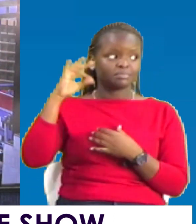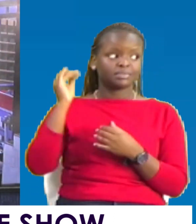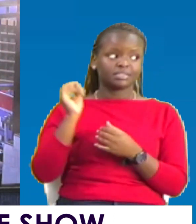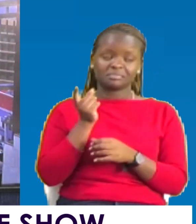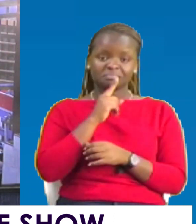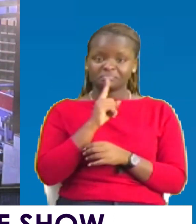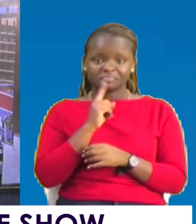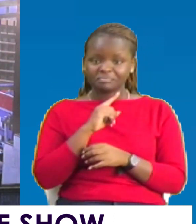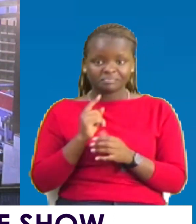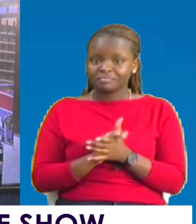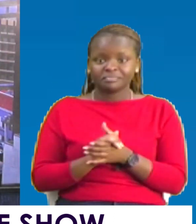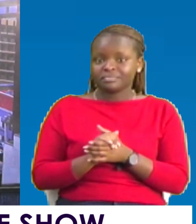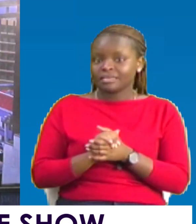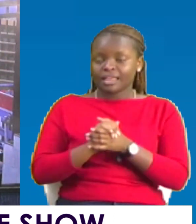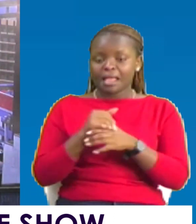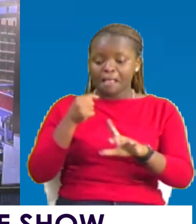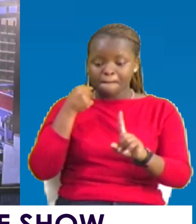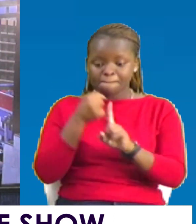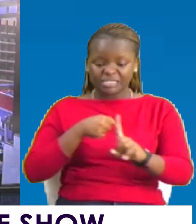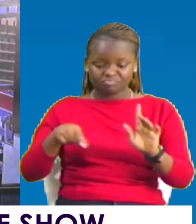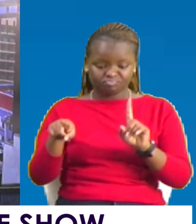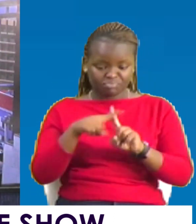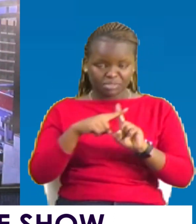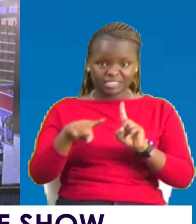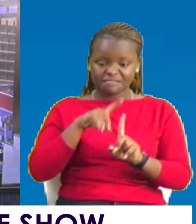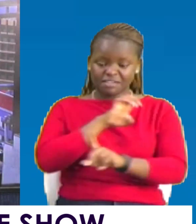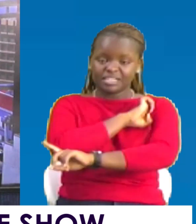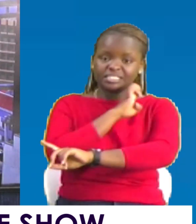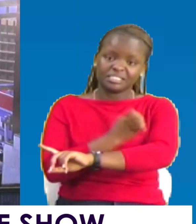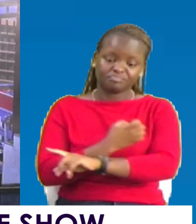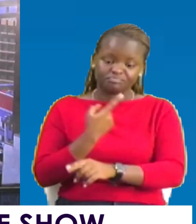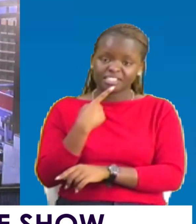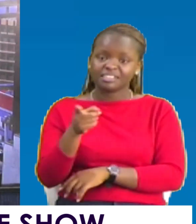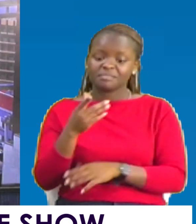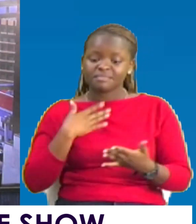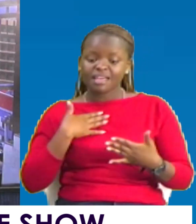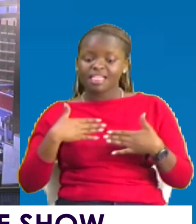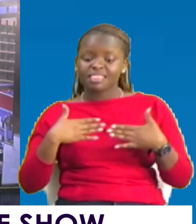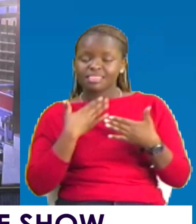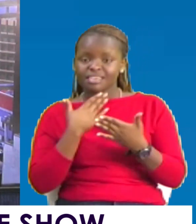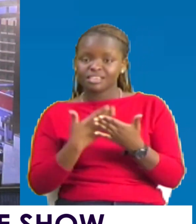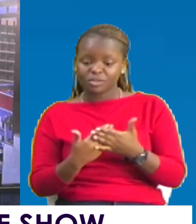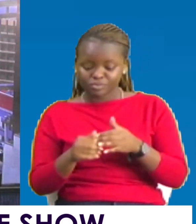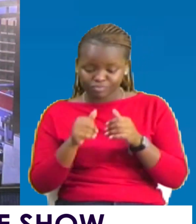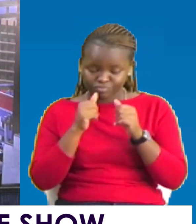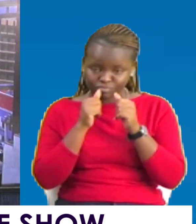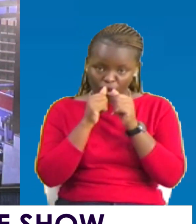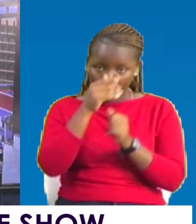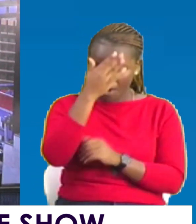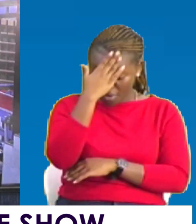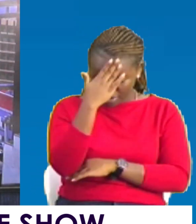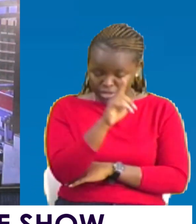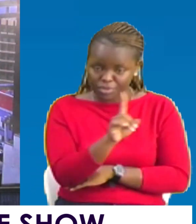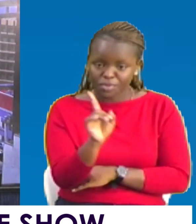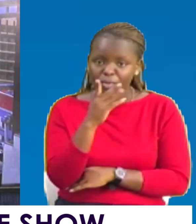overcome the 15 million. Impart them with a positive energy. Tell them, thank you. We bless you. We honor you as our